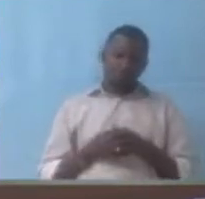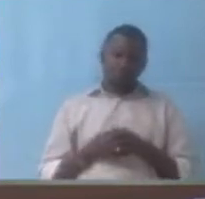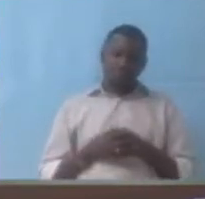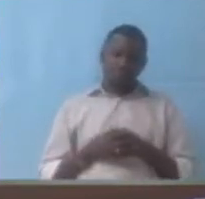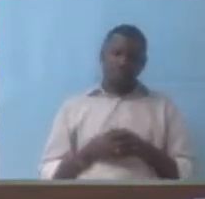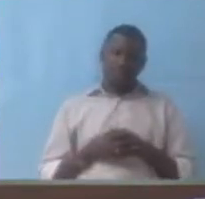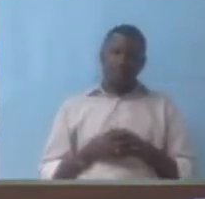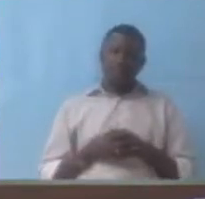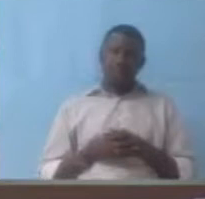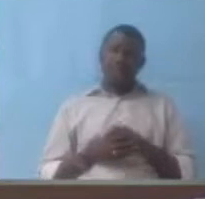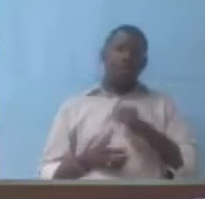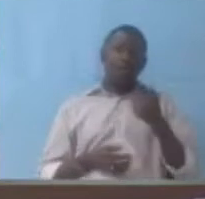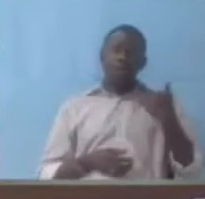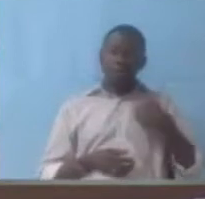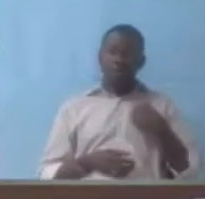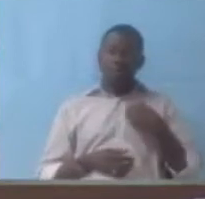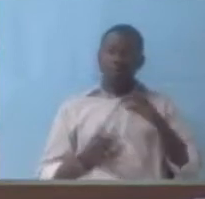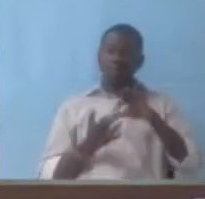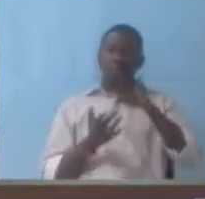Now the public chose in